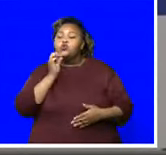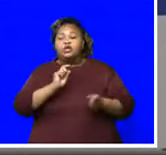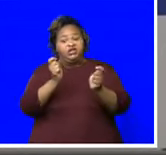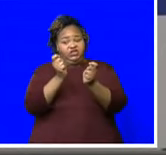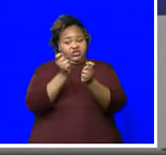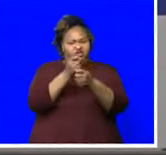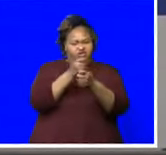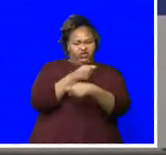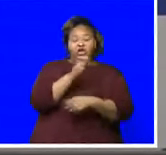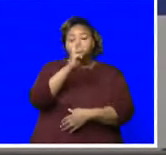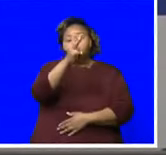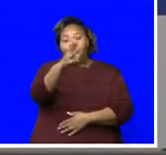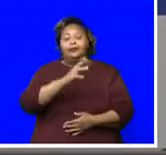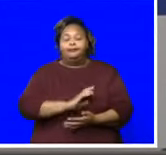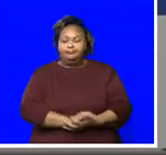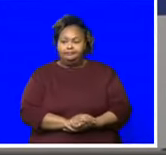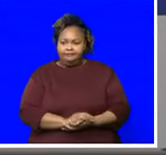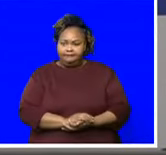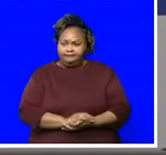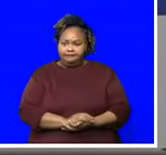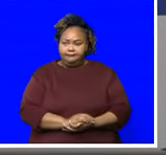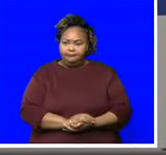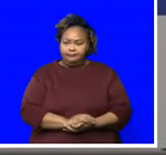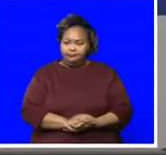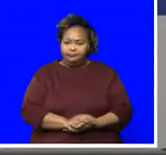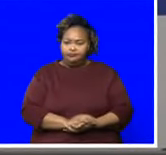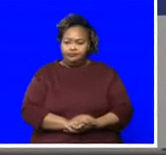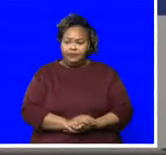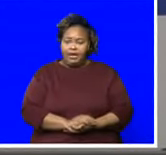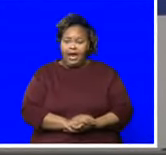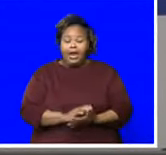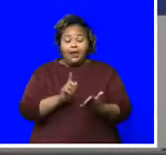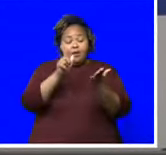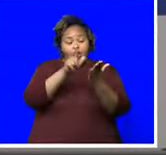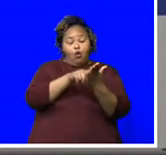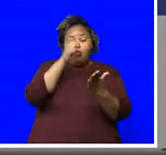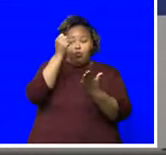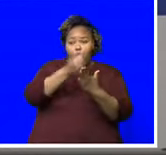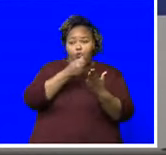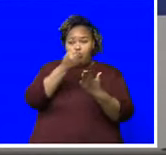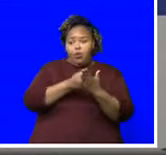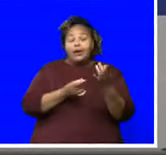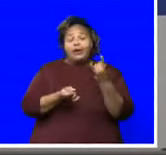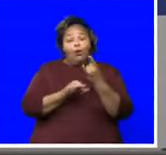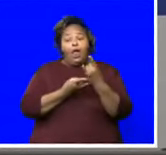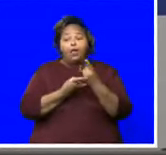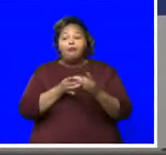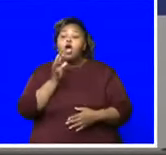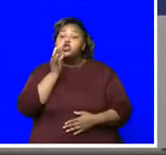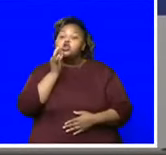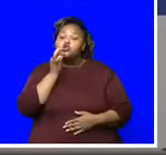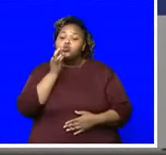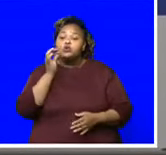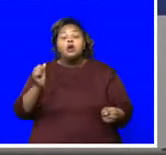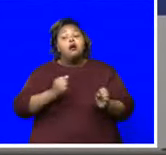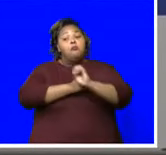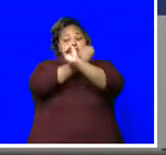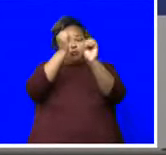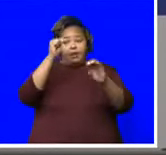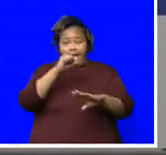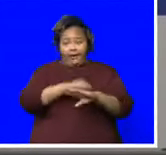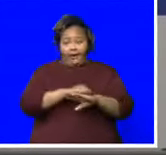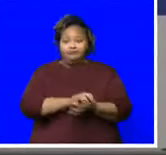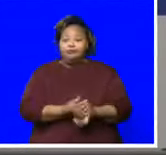enabling environment for young people to thrive through sports, art and culture, does not leave out those outside